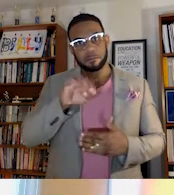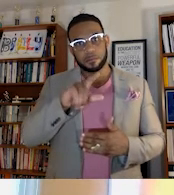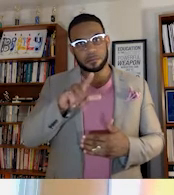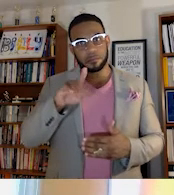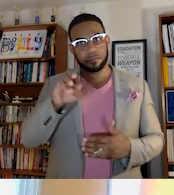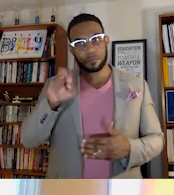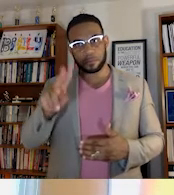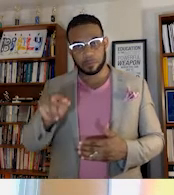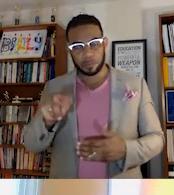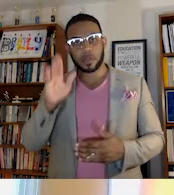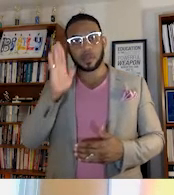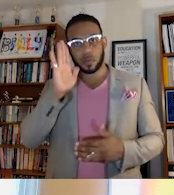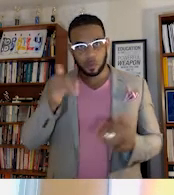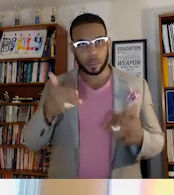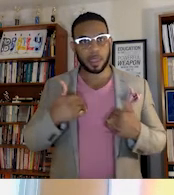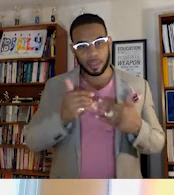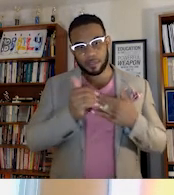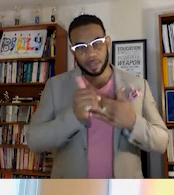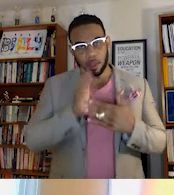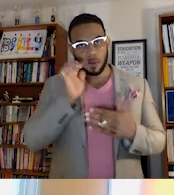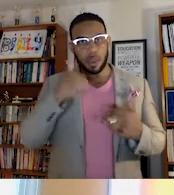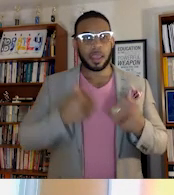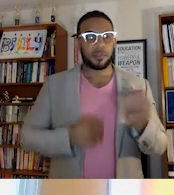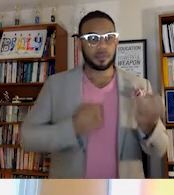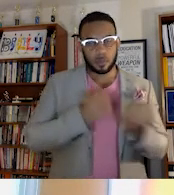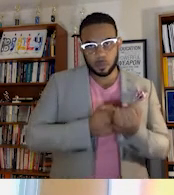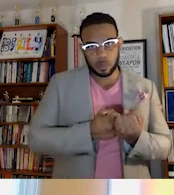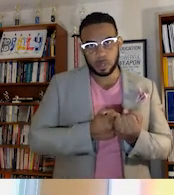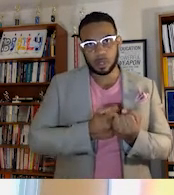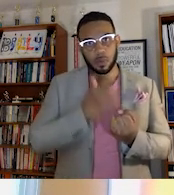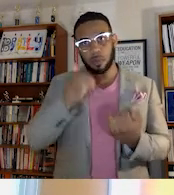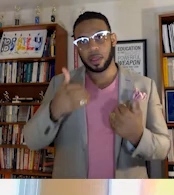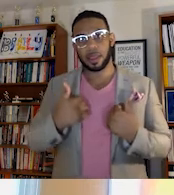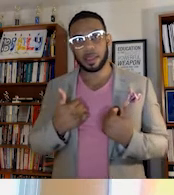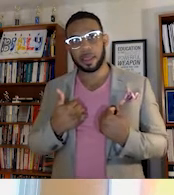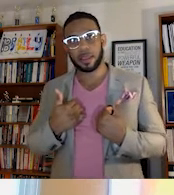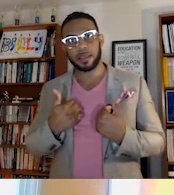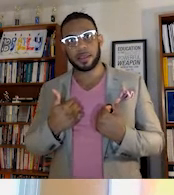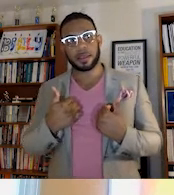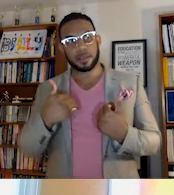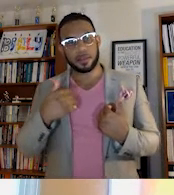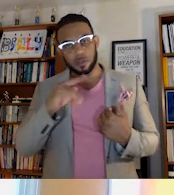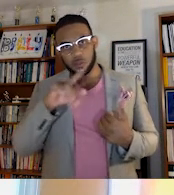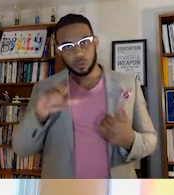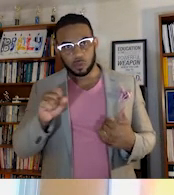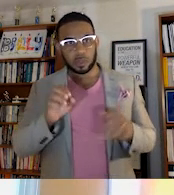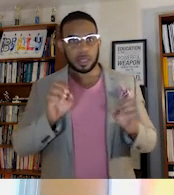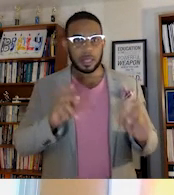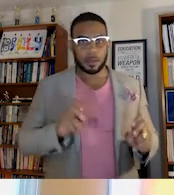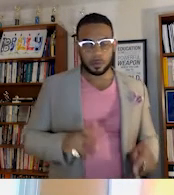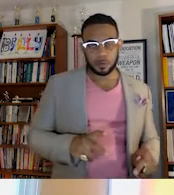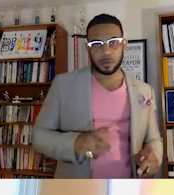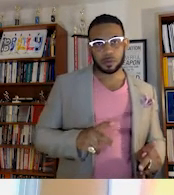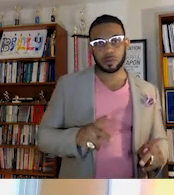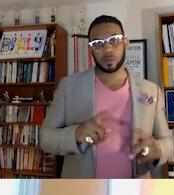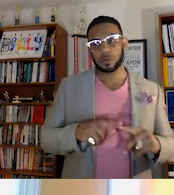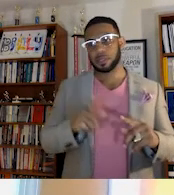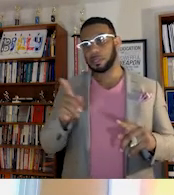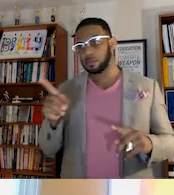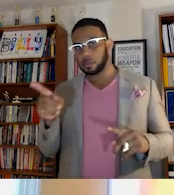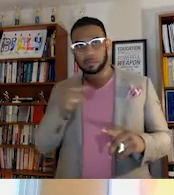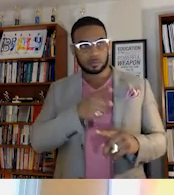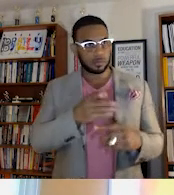Brown will have guidance, will have support, and will have the tools and opportunity he or